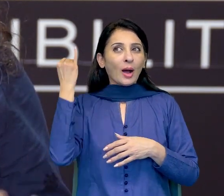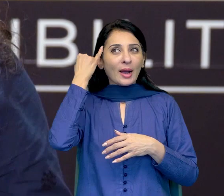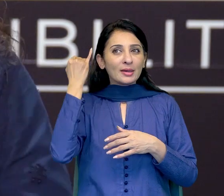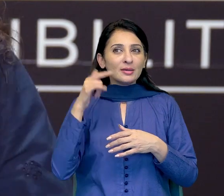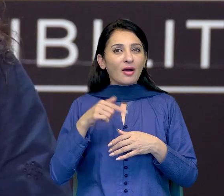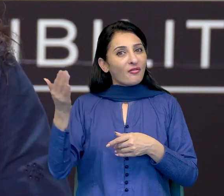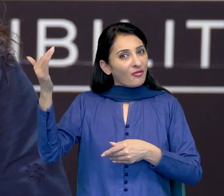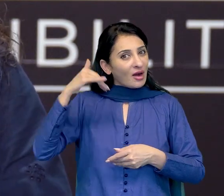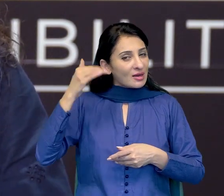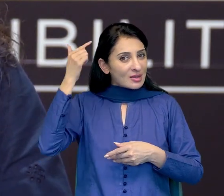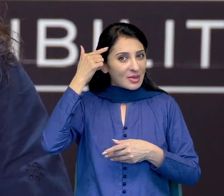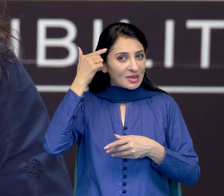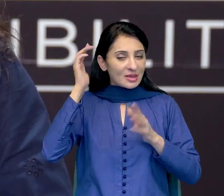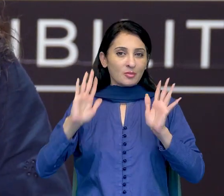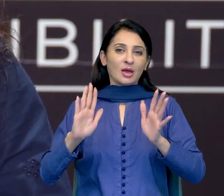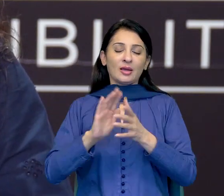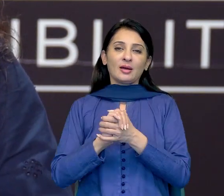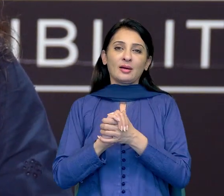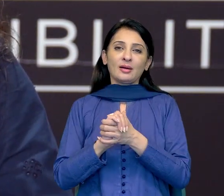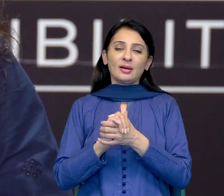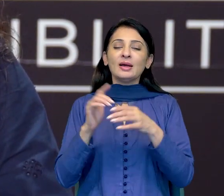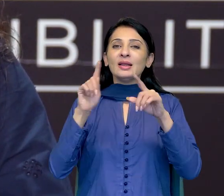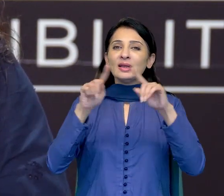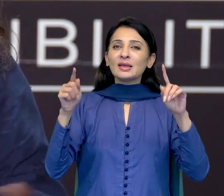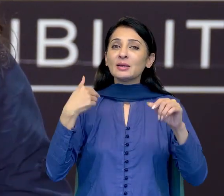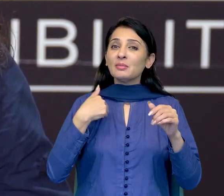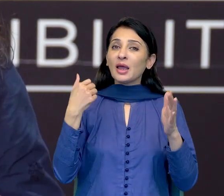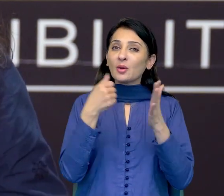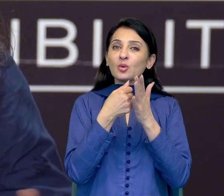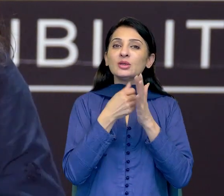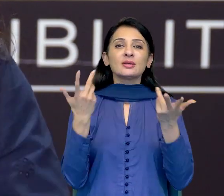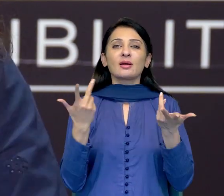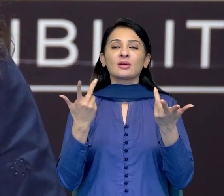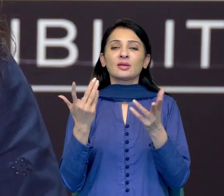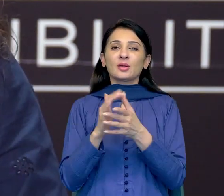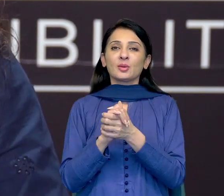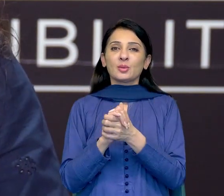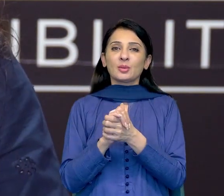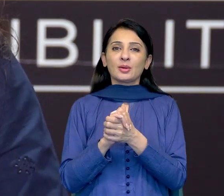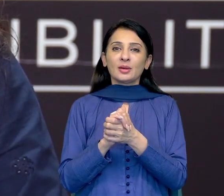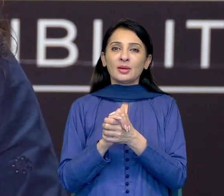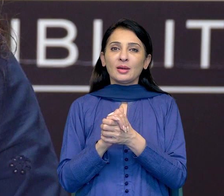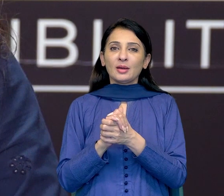to wear something all the time. So the smallness comes from there.